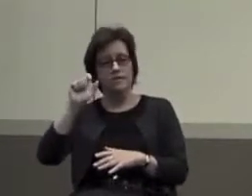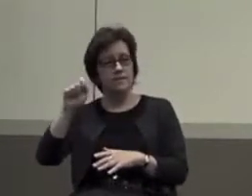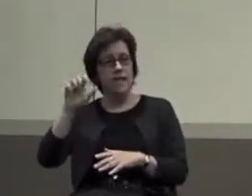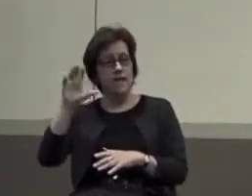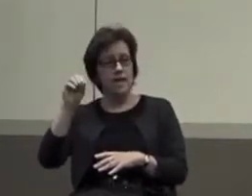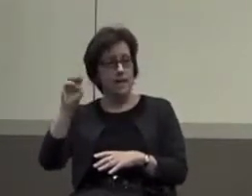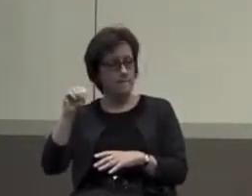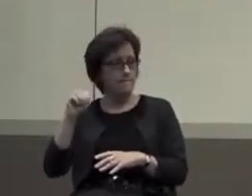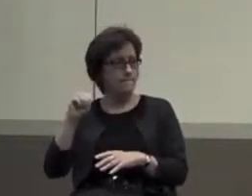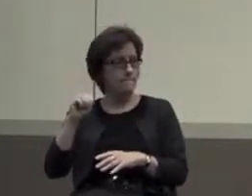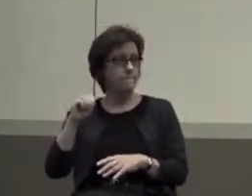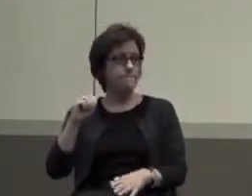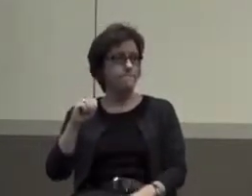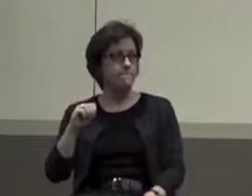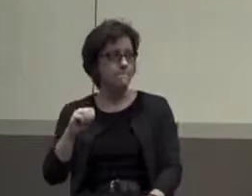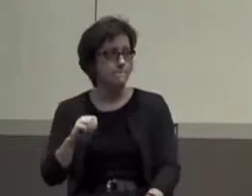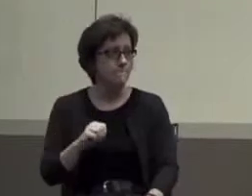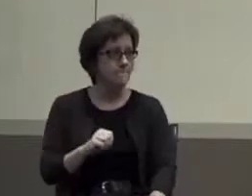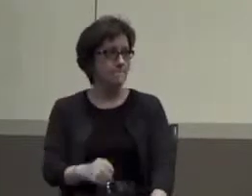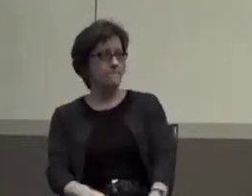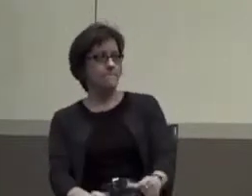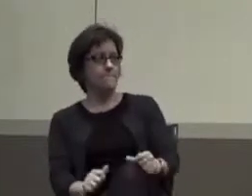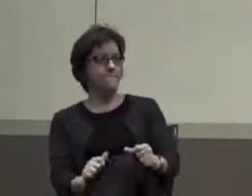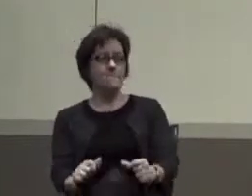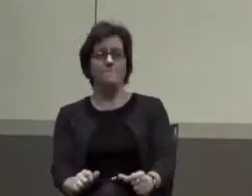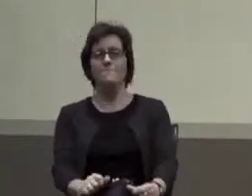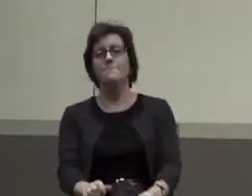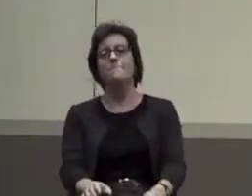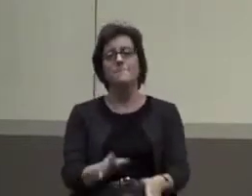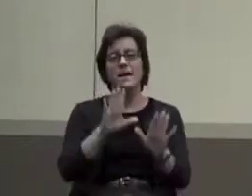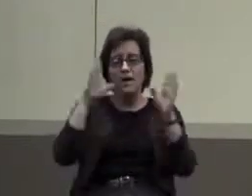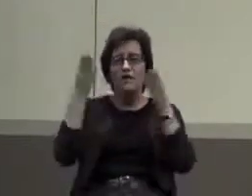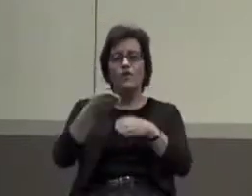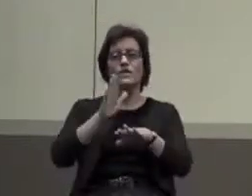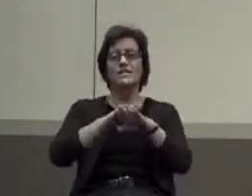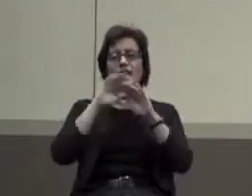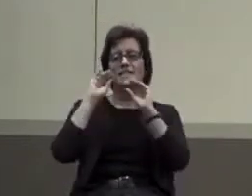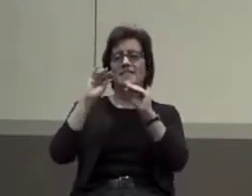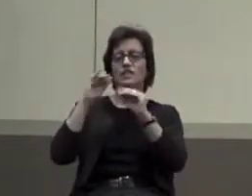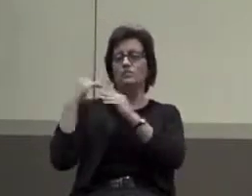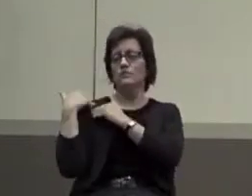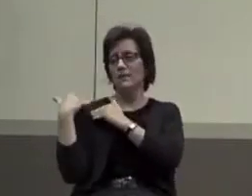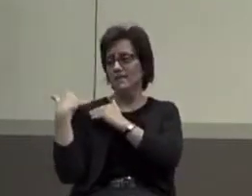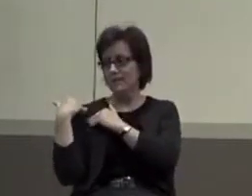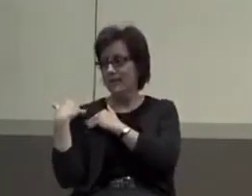And he focuses on teaching responsibility.